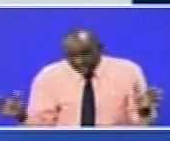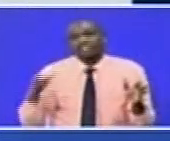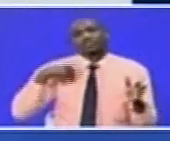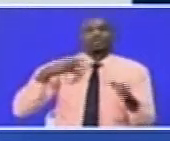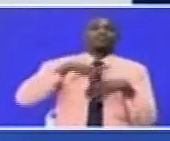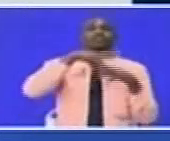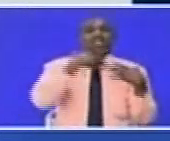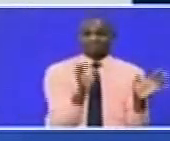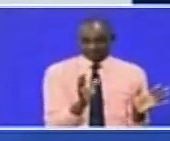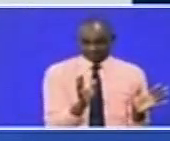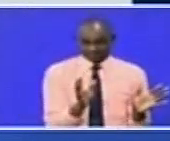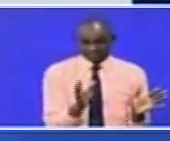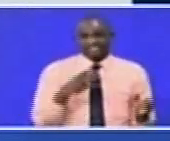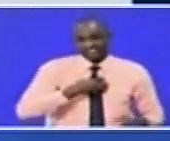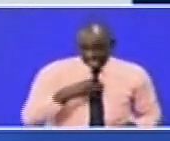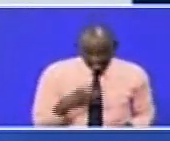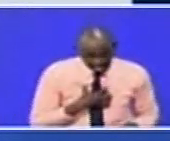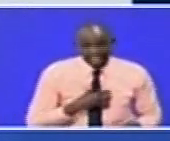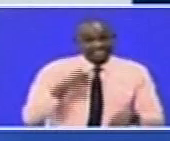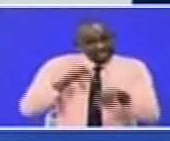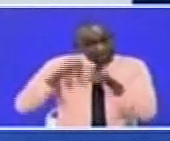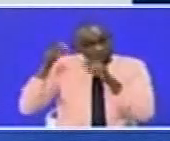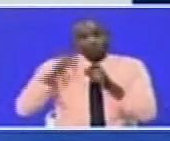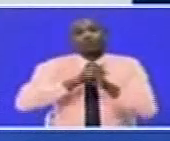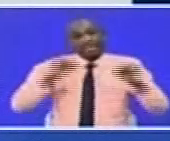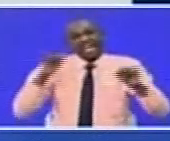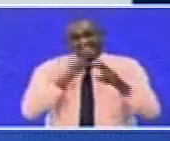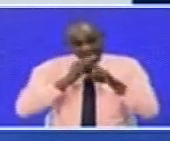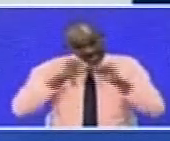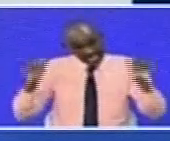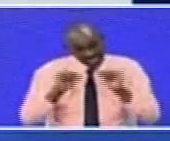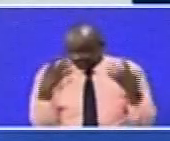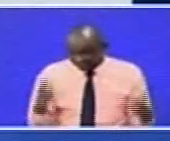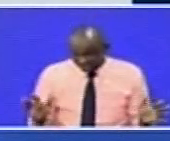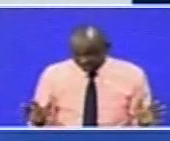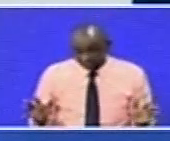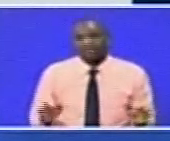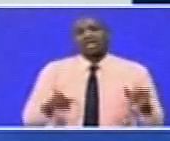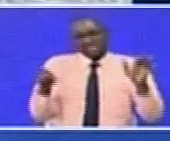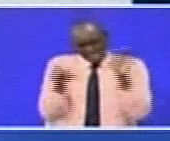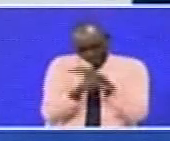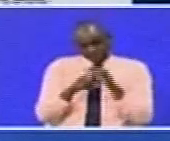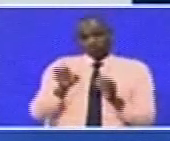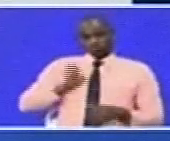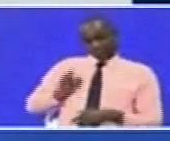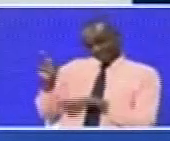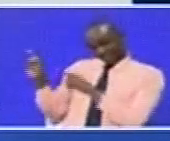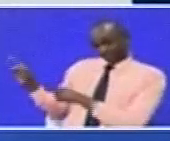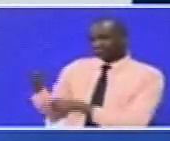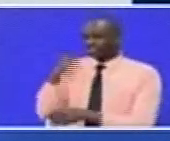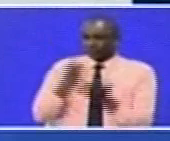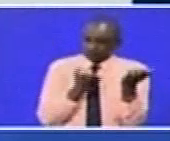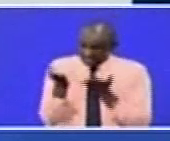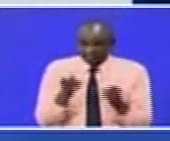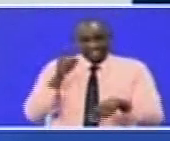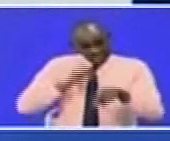process. Then he would retire after hopefully clearing his name. The Deputy Chief Justice Rawal wanted to serve until